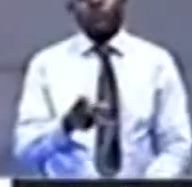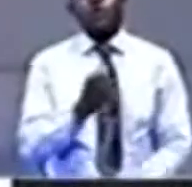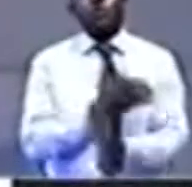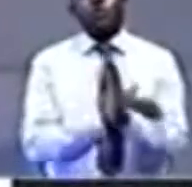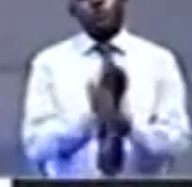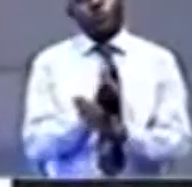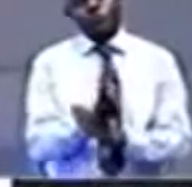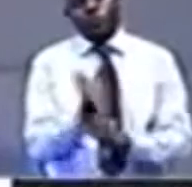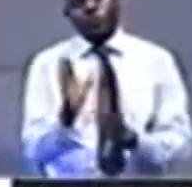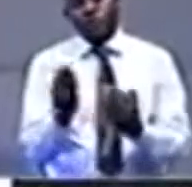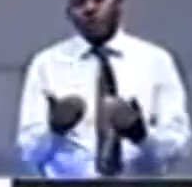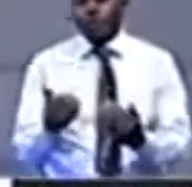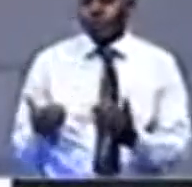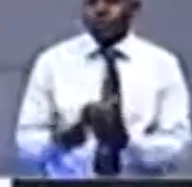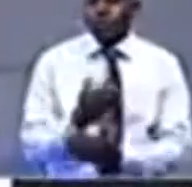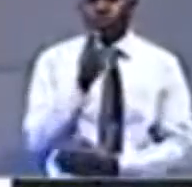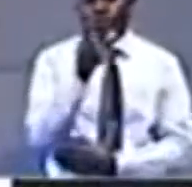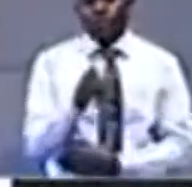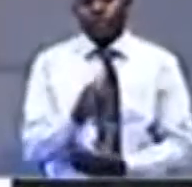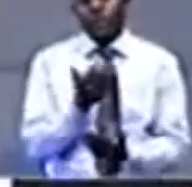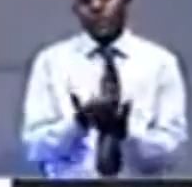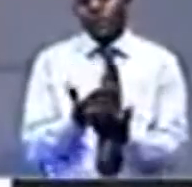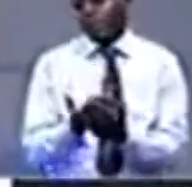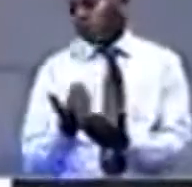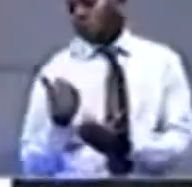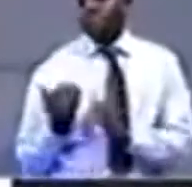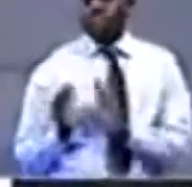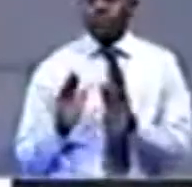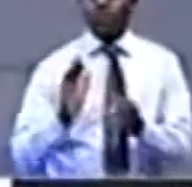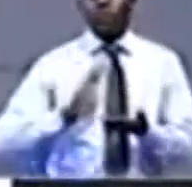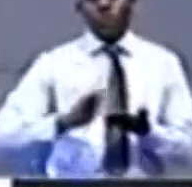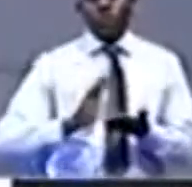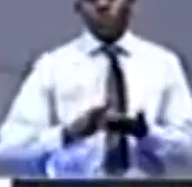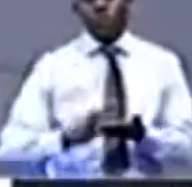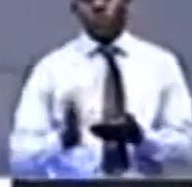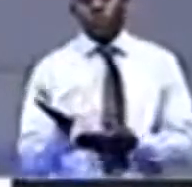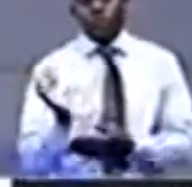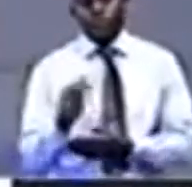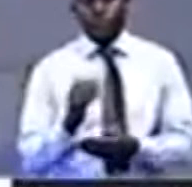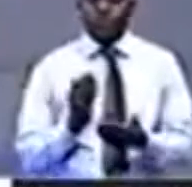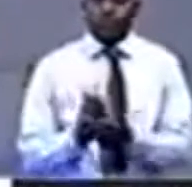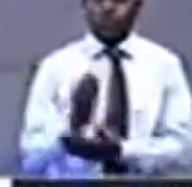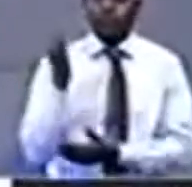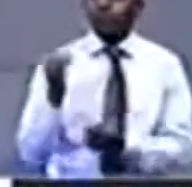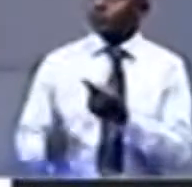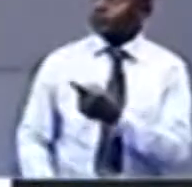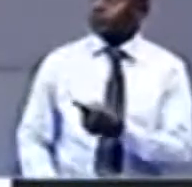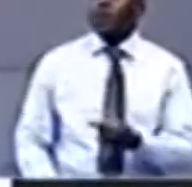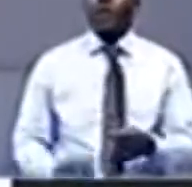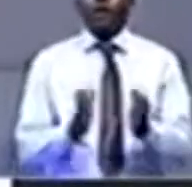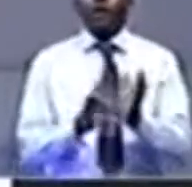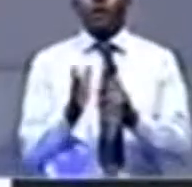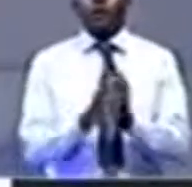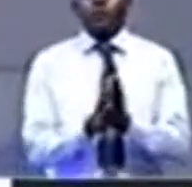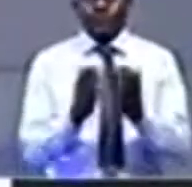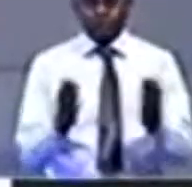is now renewed. He asked his former flocks to forgive him and turn up for true gospel. The Bible says, take the first step,